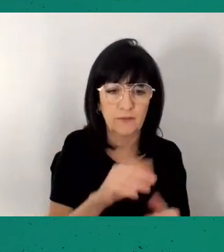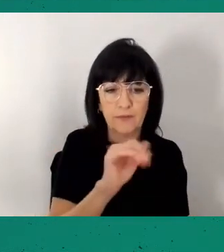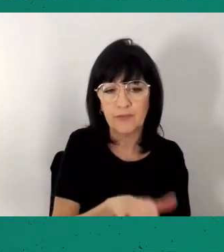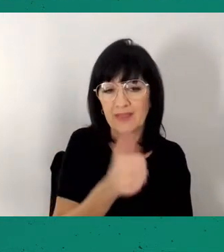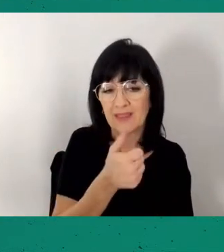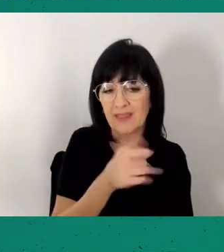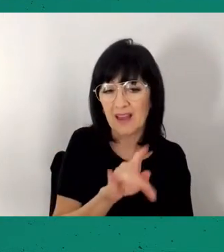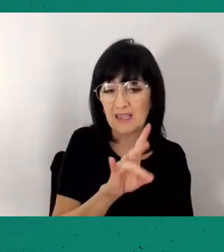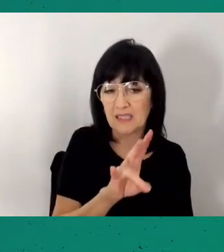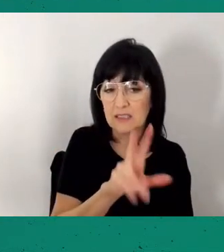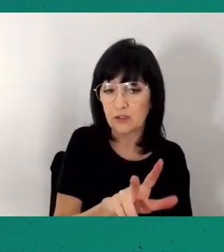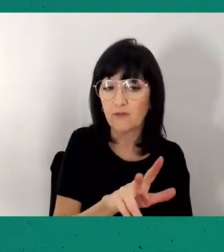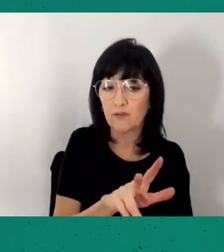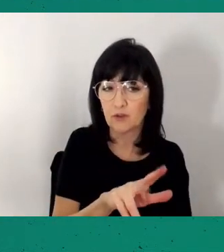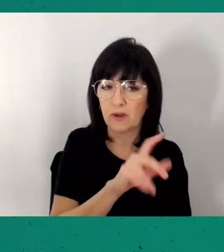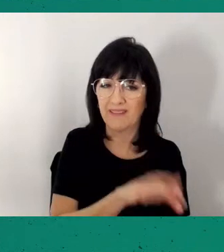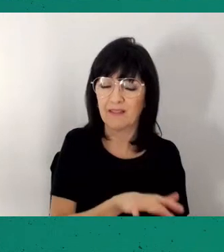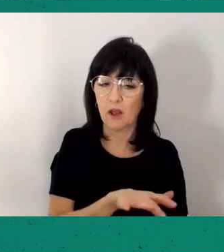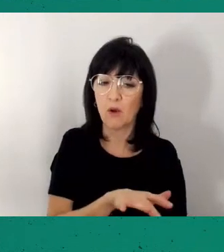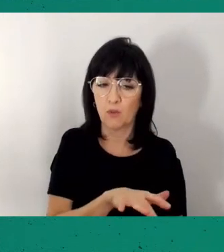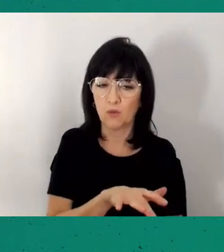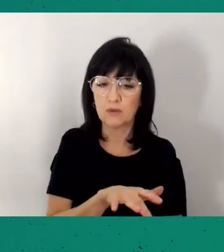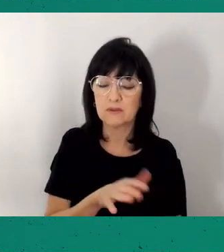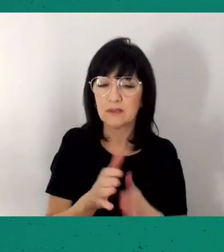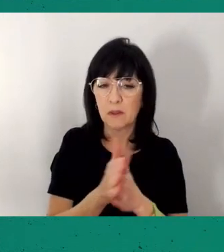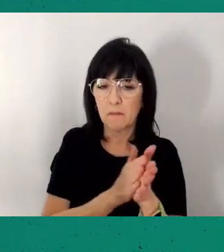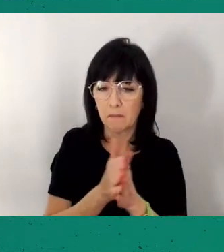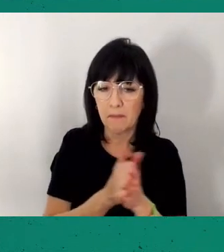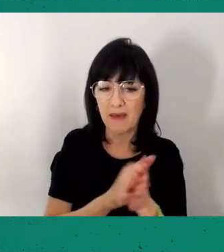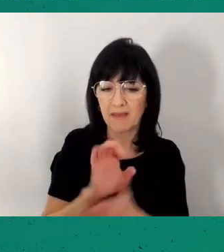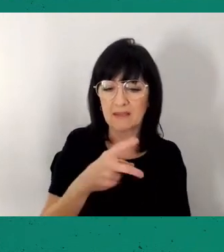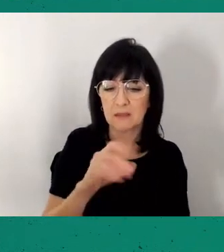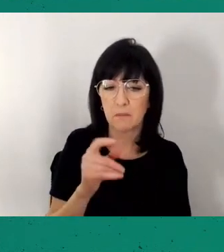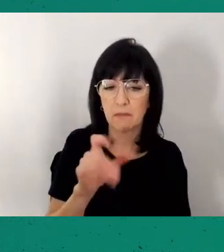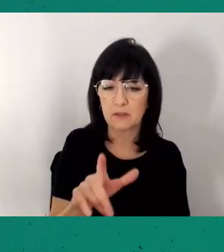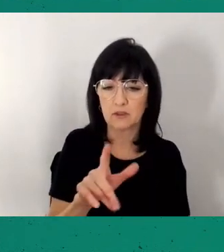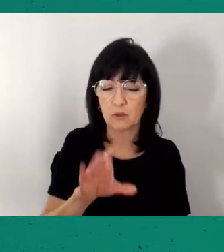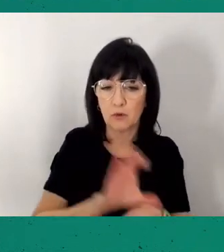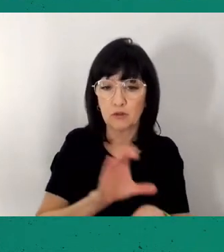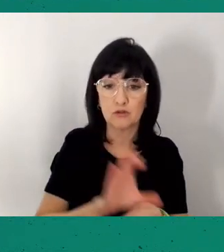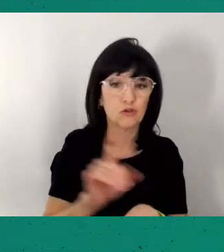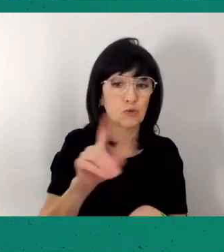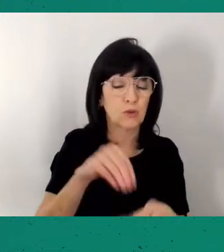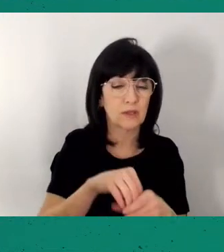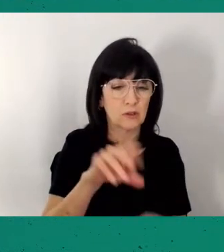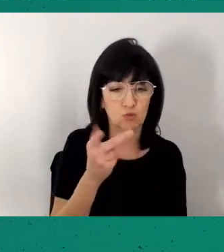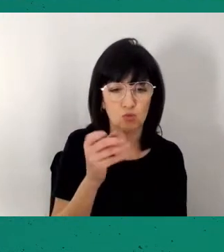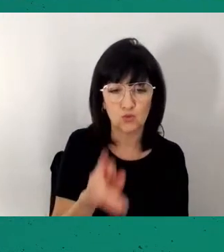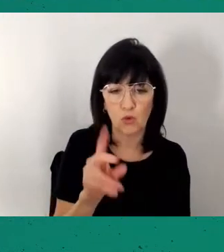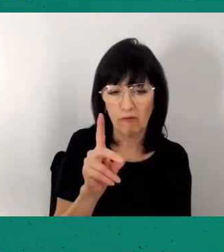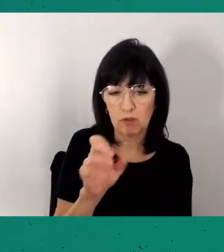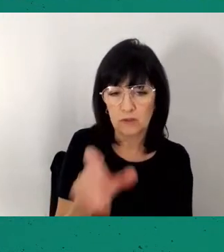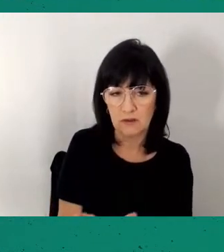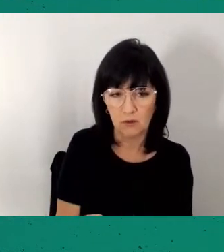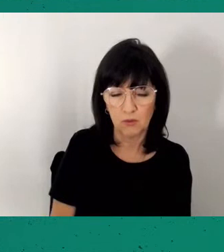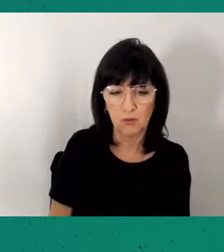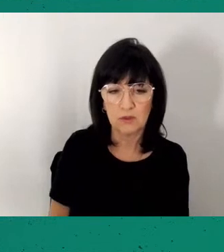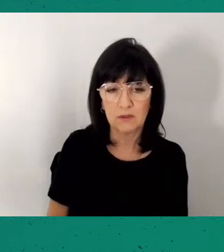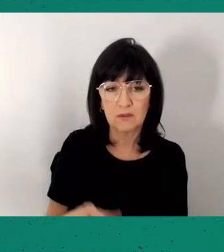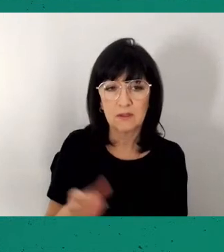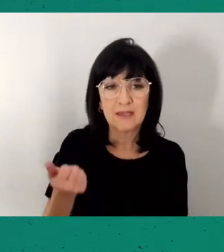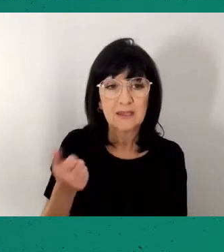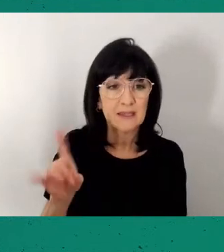Whitecoat Methodist Episcopal Church, Dover, Delaware. In 1875, they won the right to